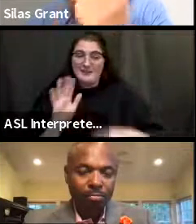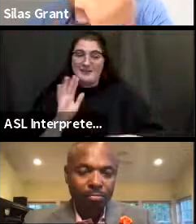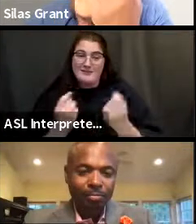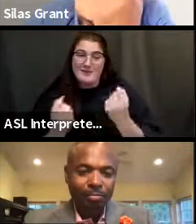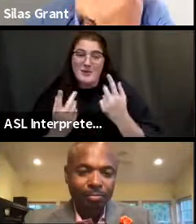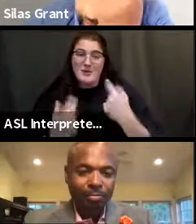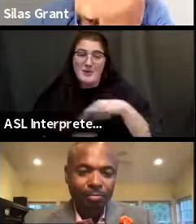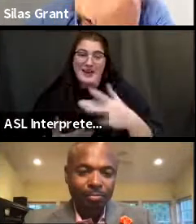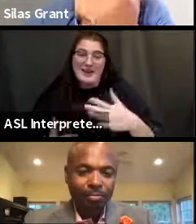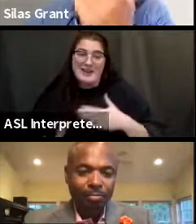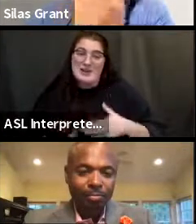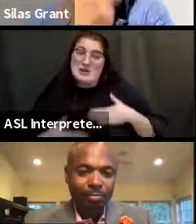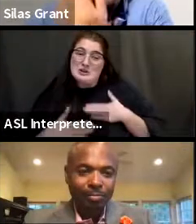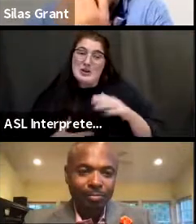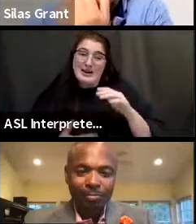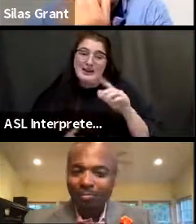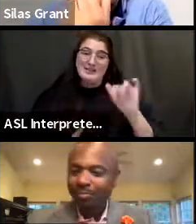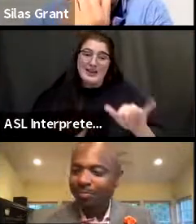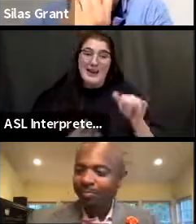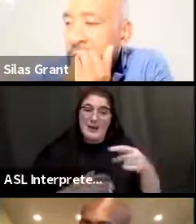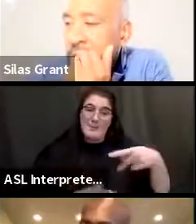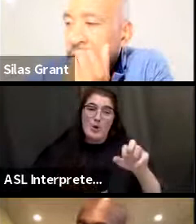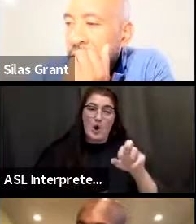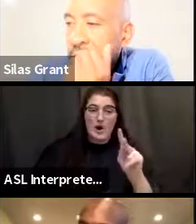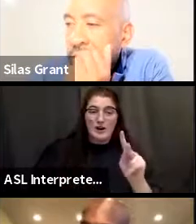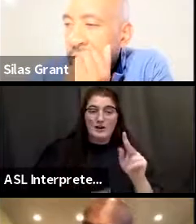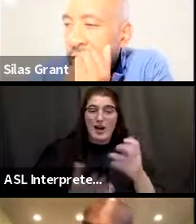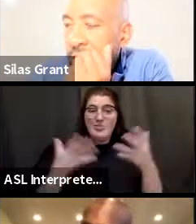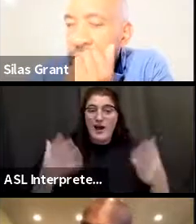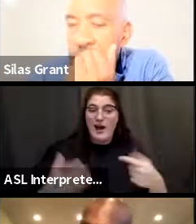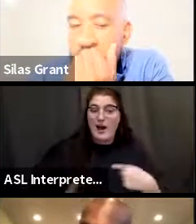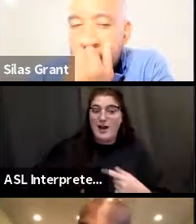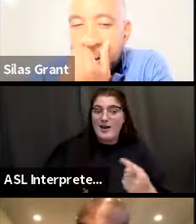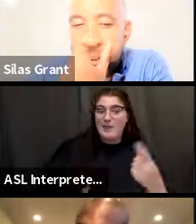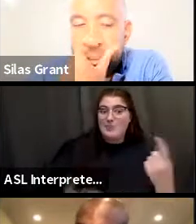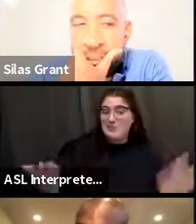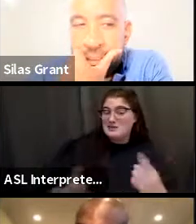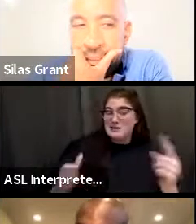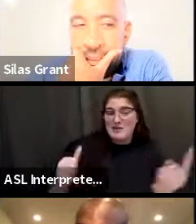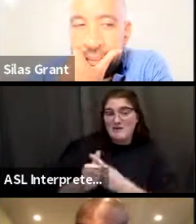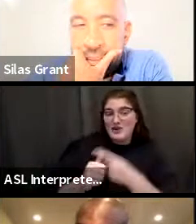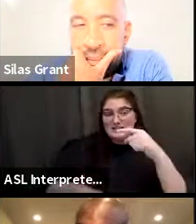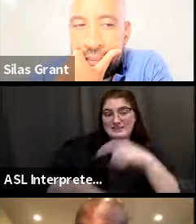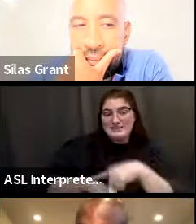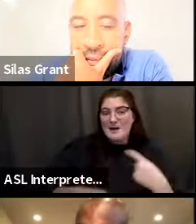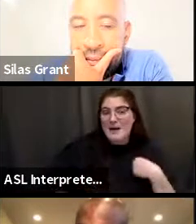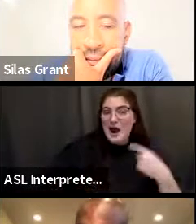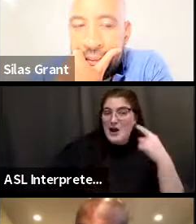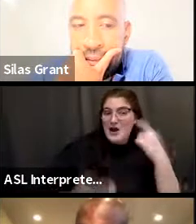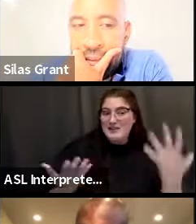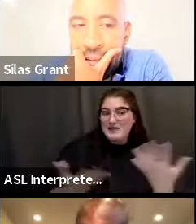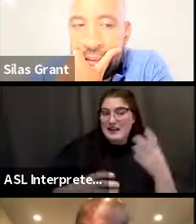the pandemic. Yes, I did as well. I hadn't actually, this is the very first time I heard that as an issue. So let me